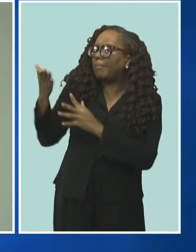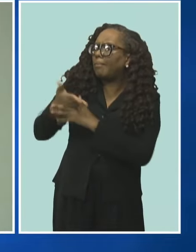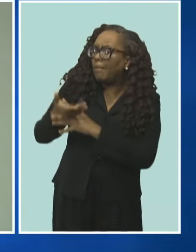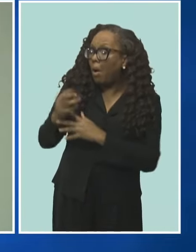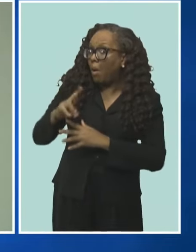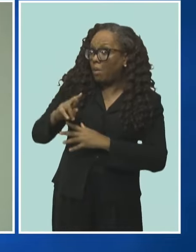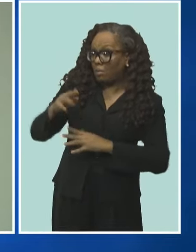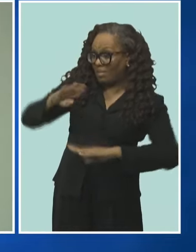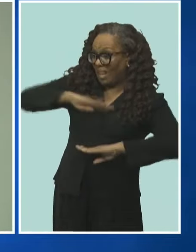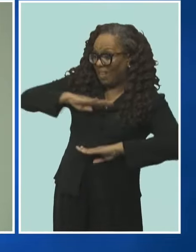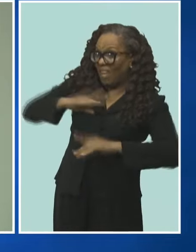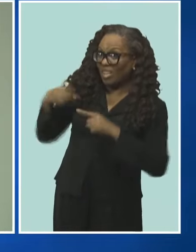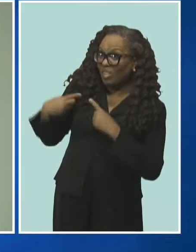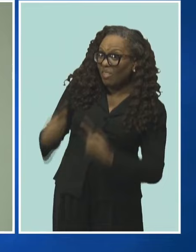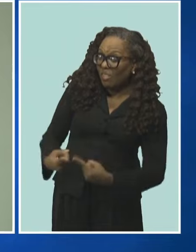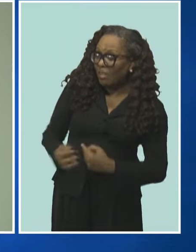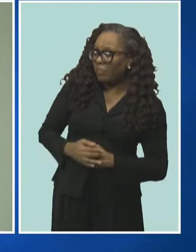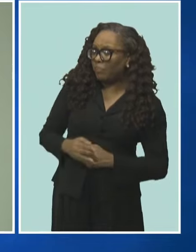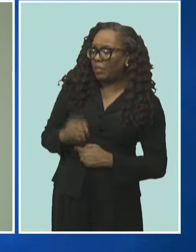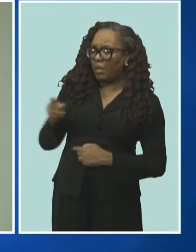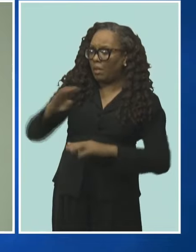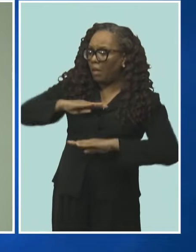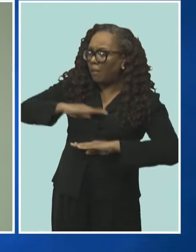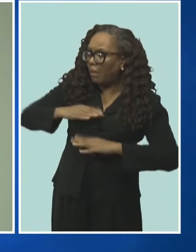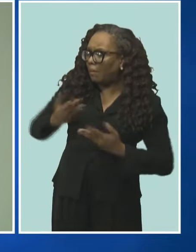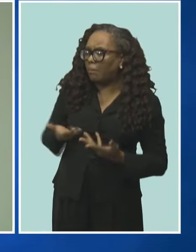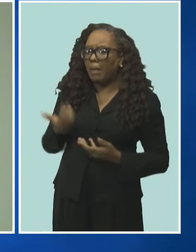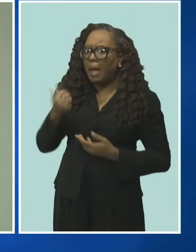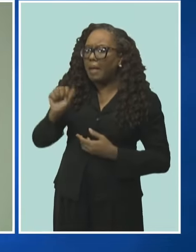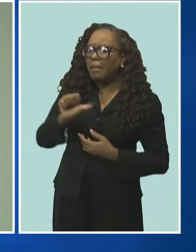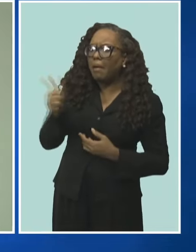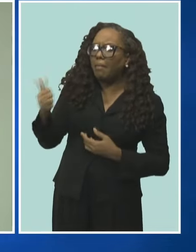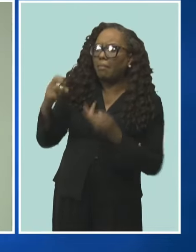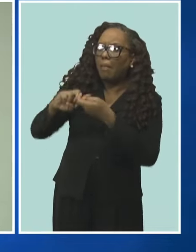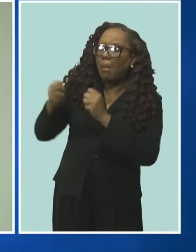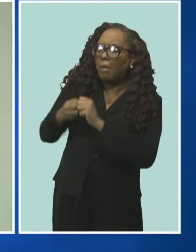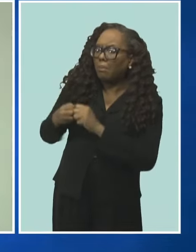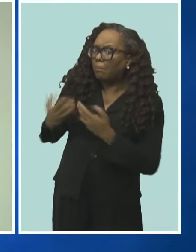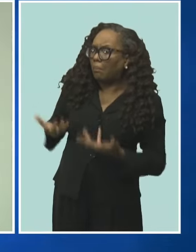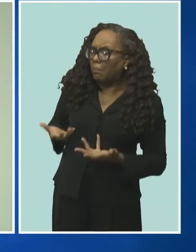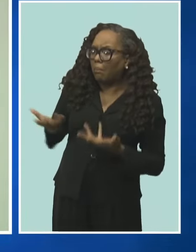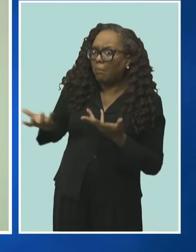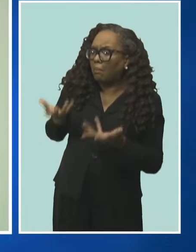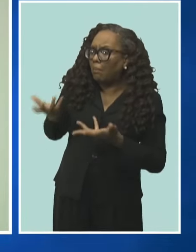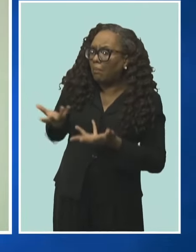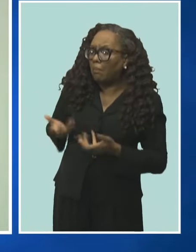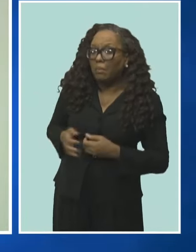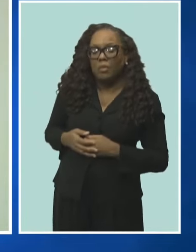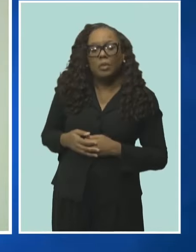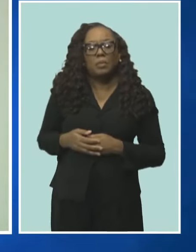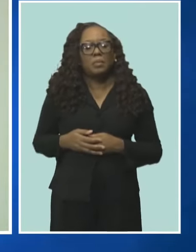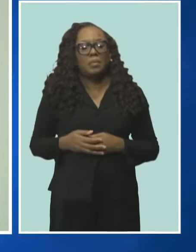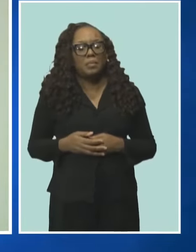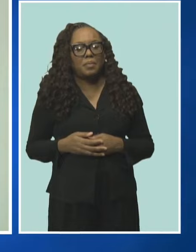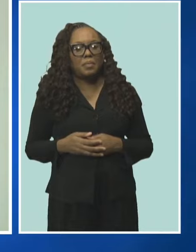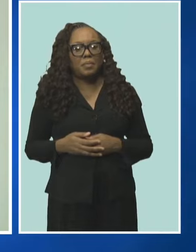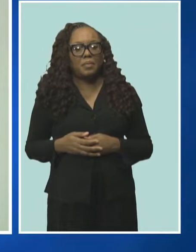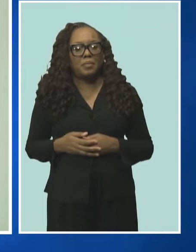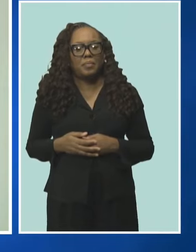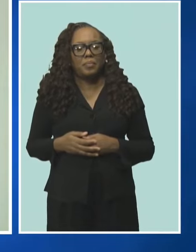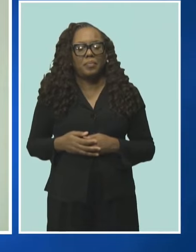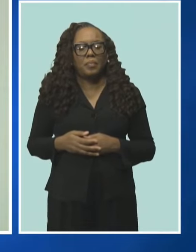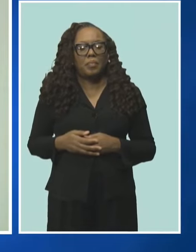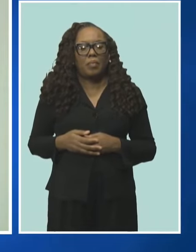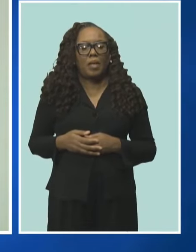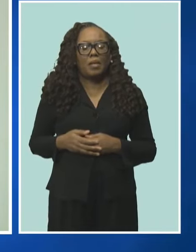number of appliances, staffing? Are you having any other issues? Well, we need to replace some of our appliances, but